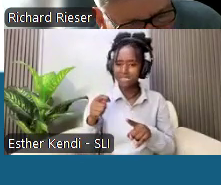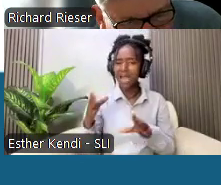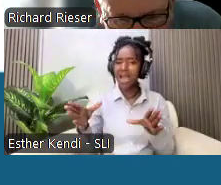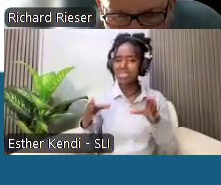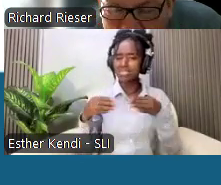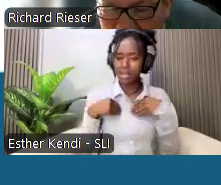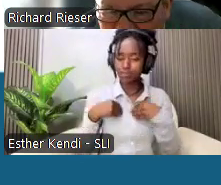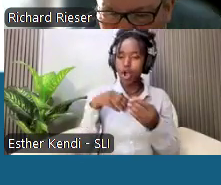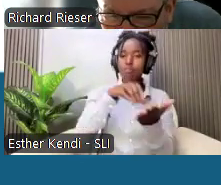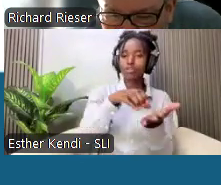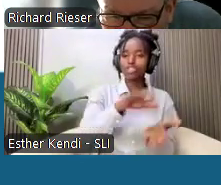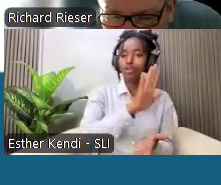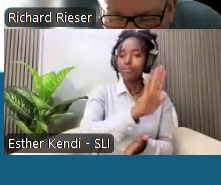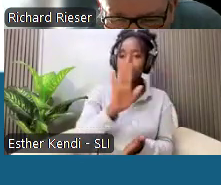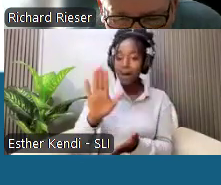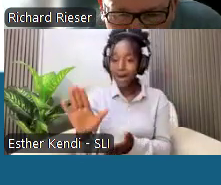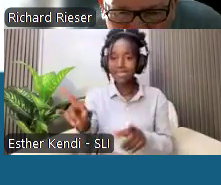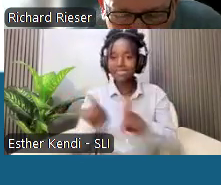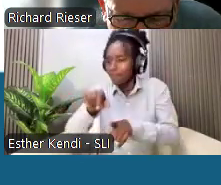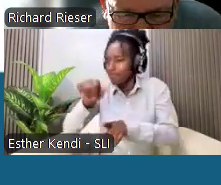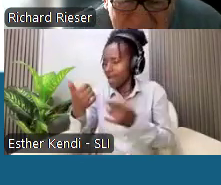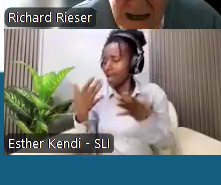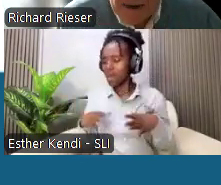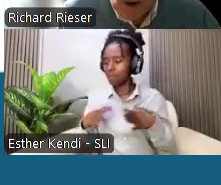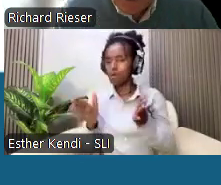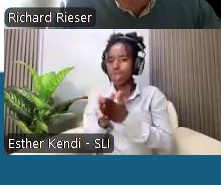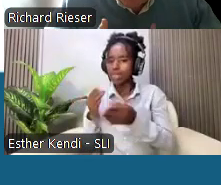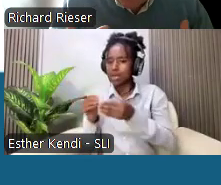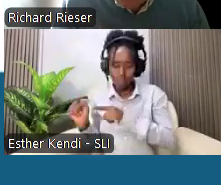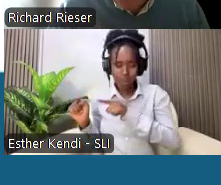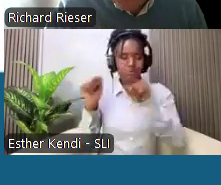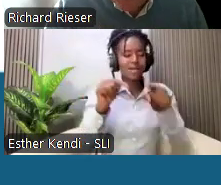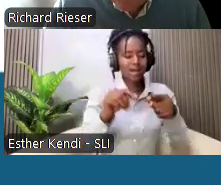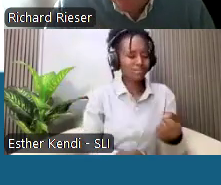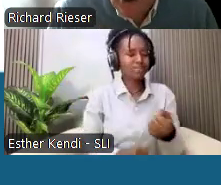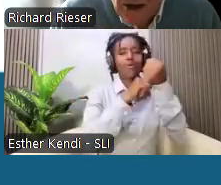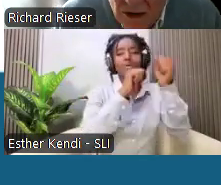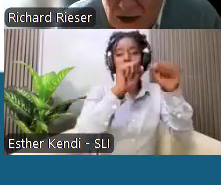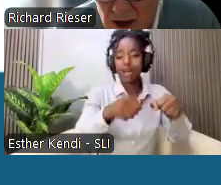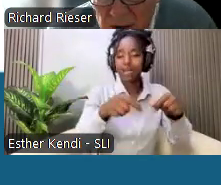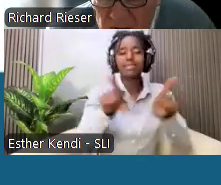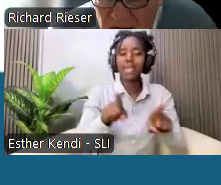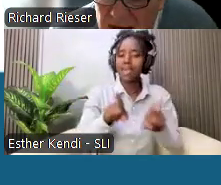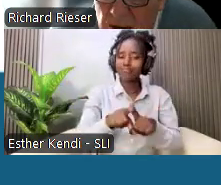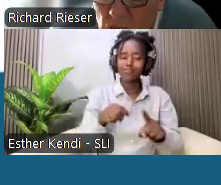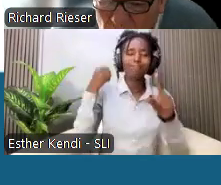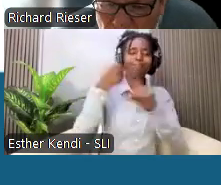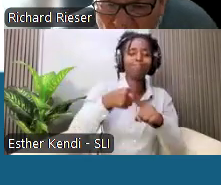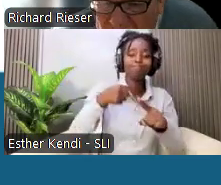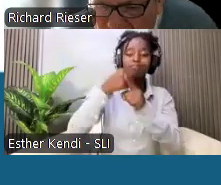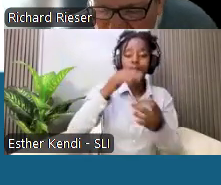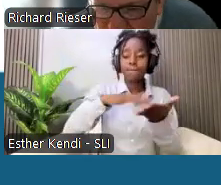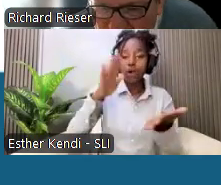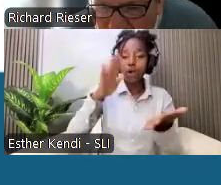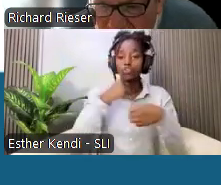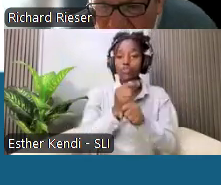be supported by us as other disabled people, as their allies, but also build outwards so that those in the community who do